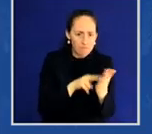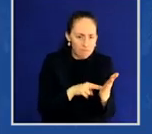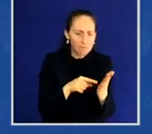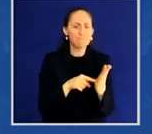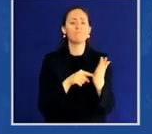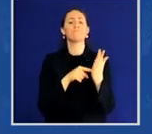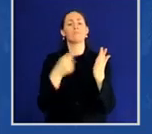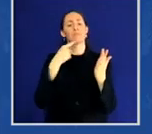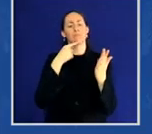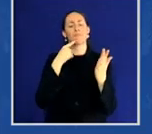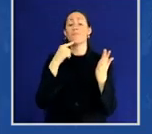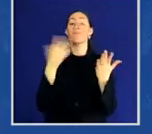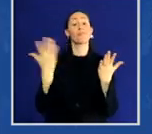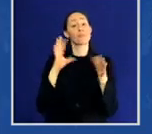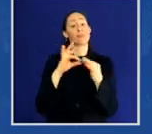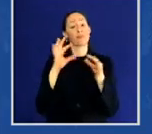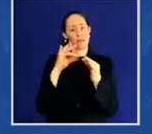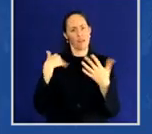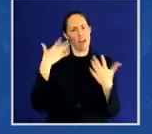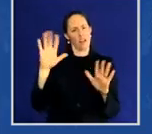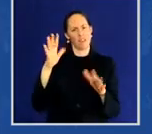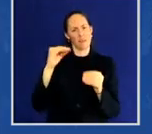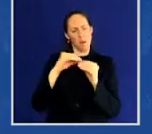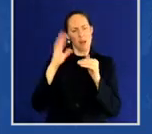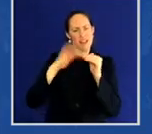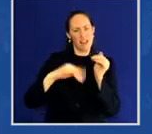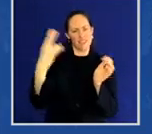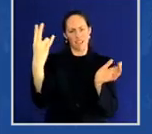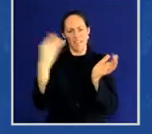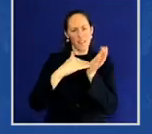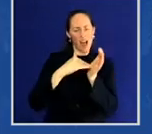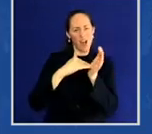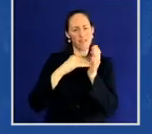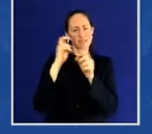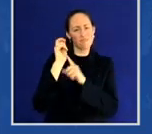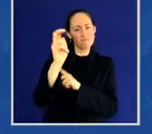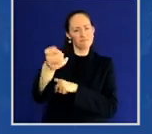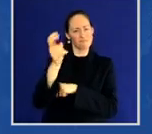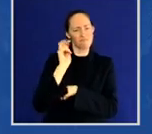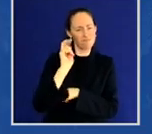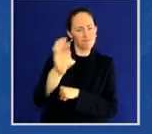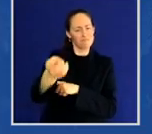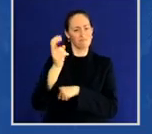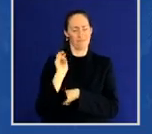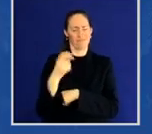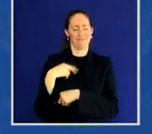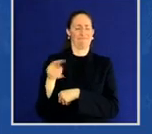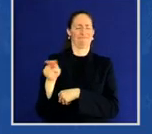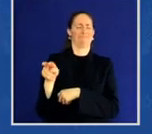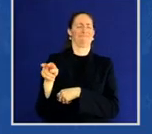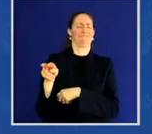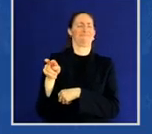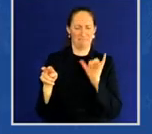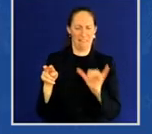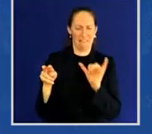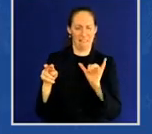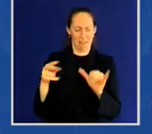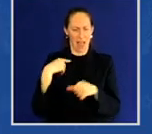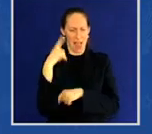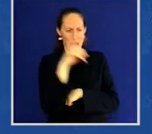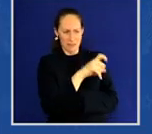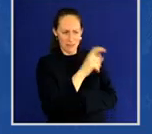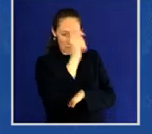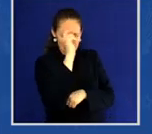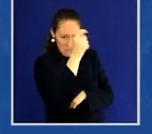my career. I think that's an exaggeration. And I'm going to rely on those two conductors that Mr. Weaver will